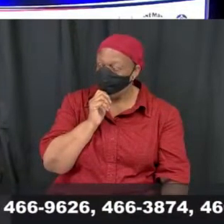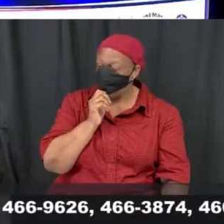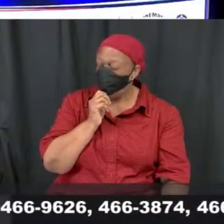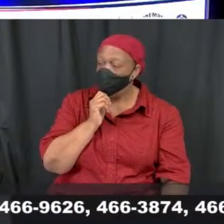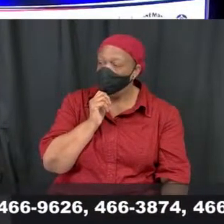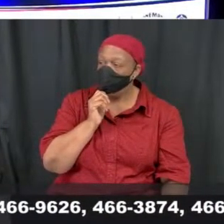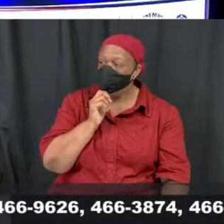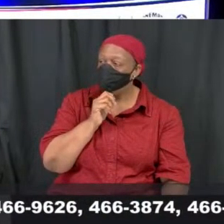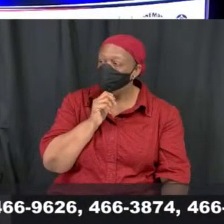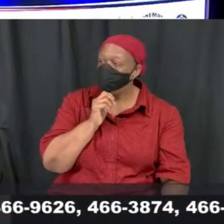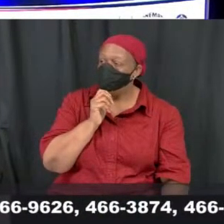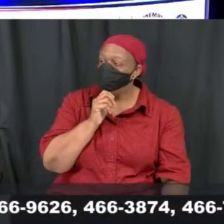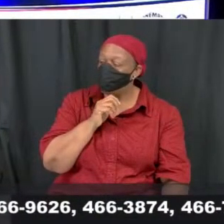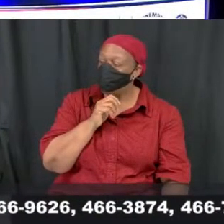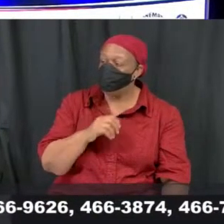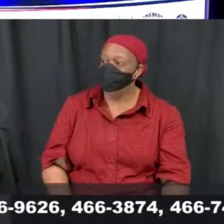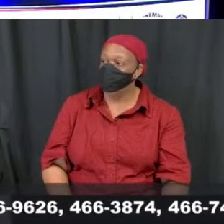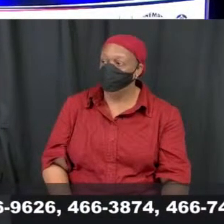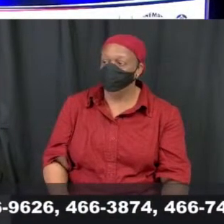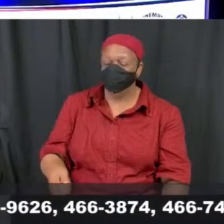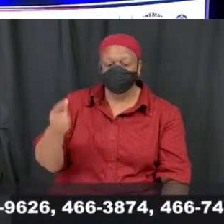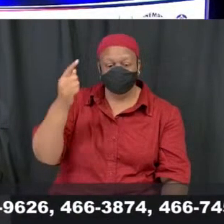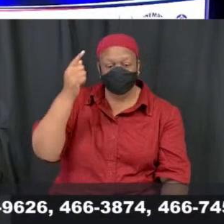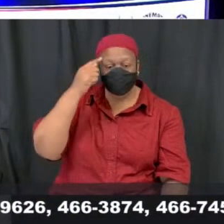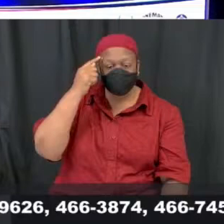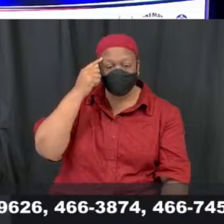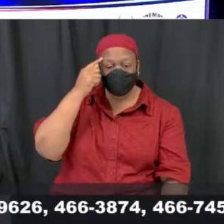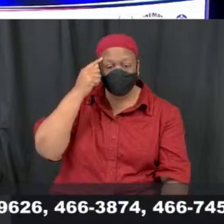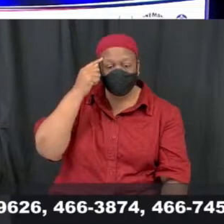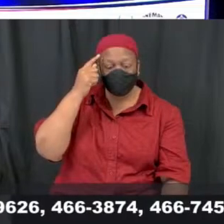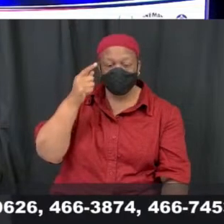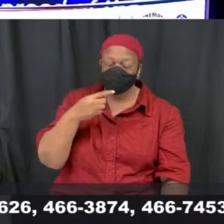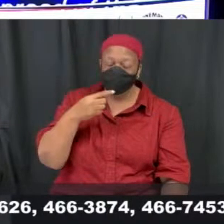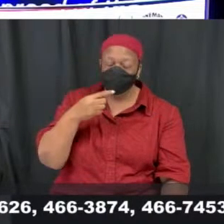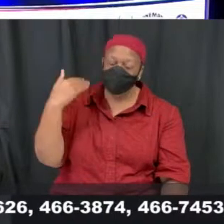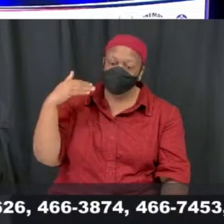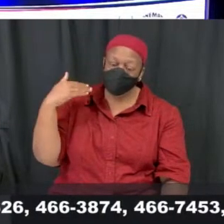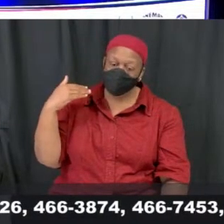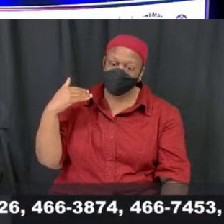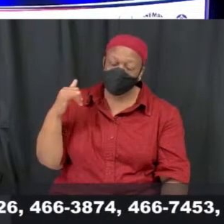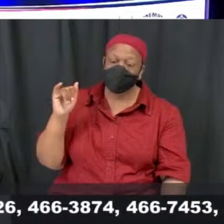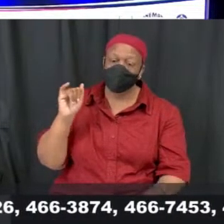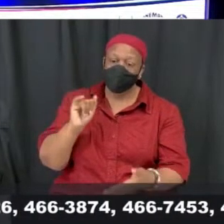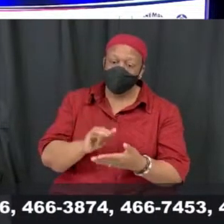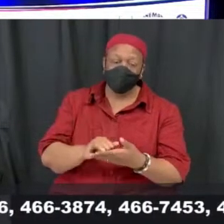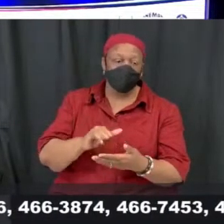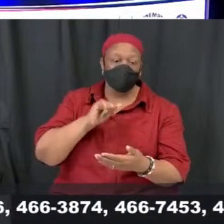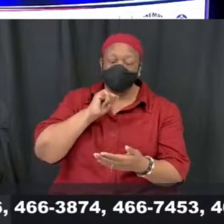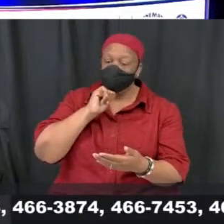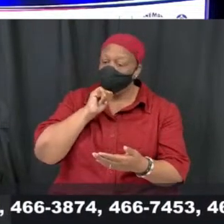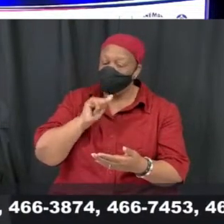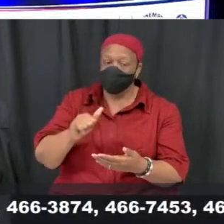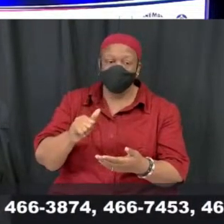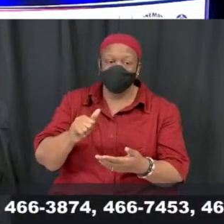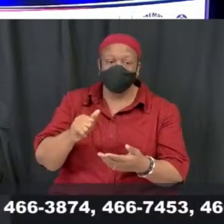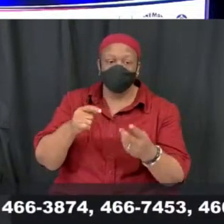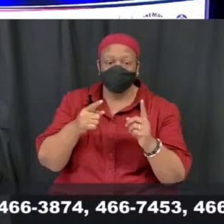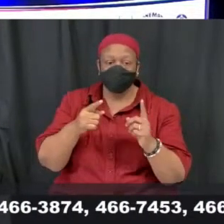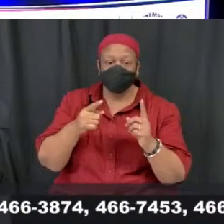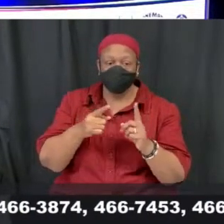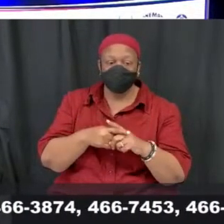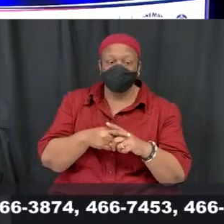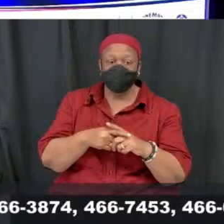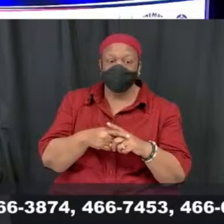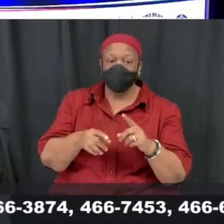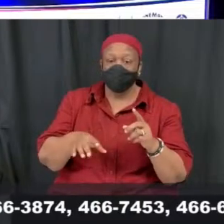I think I would have indicated earlier that events to any or disregard any